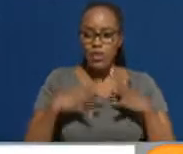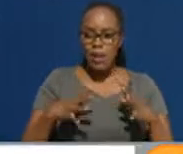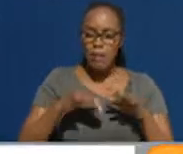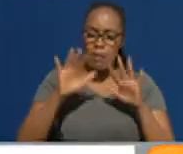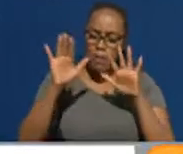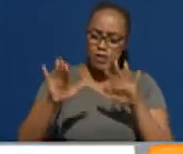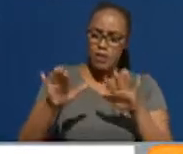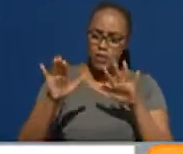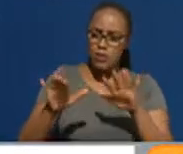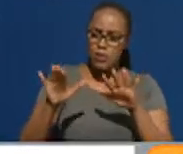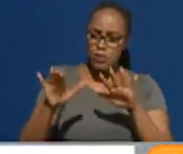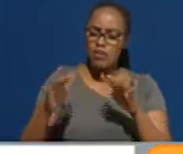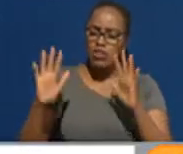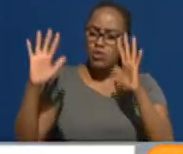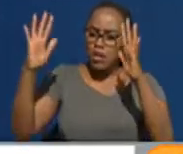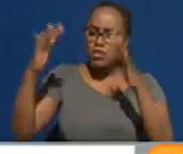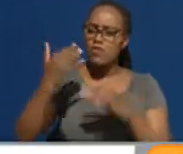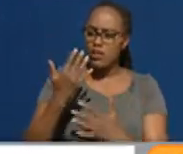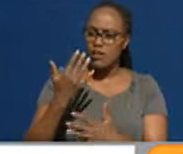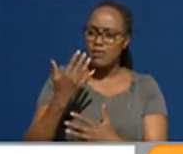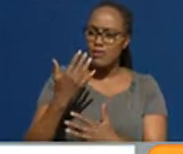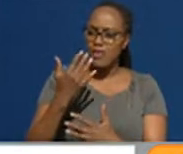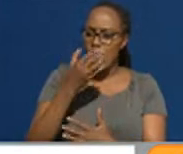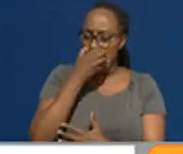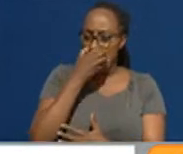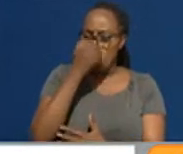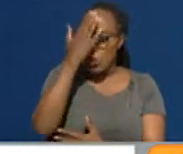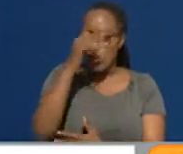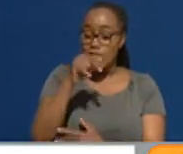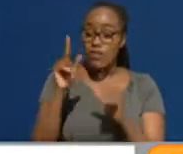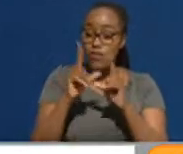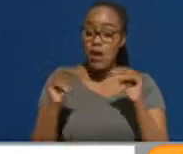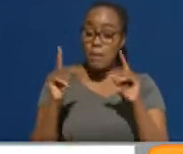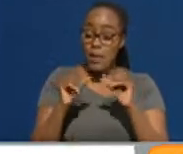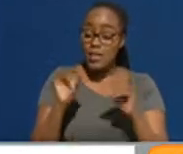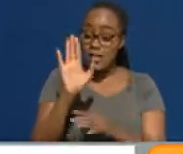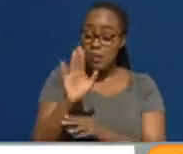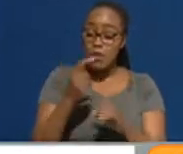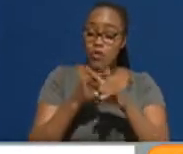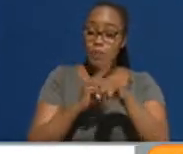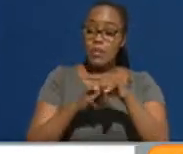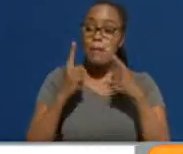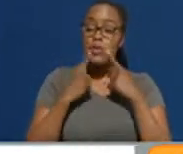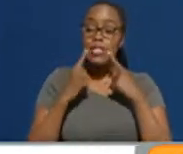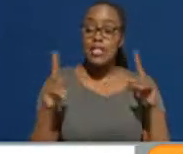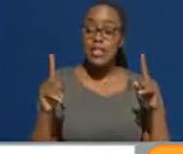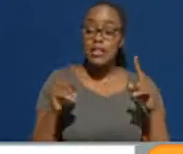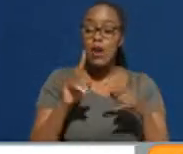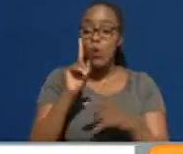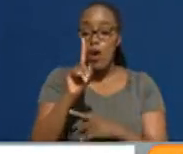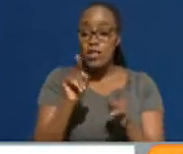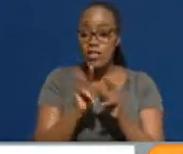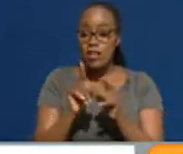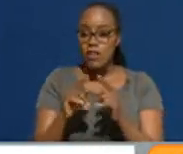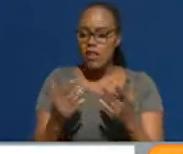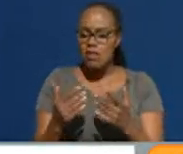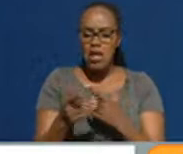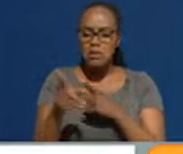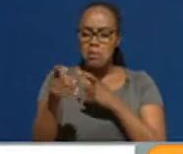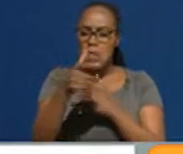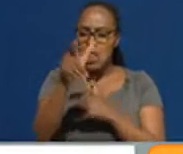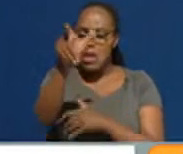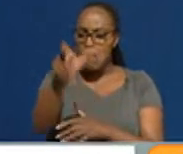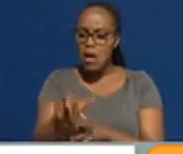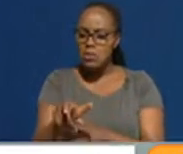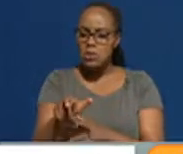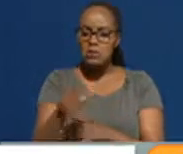down. Commend William Ruto, president-elect, because his messaging since he was declared has been one, I'm not going to go after anyone,